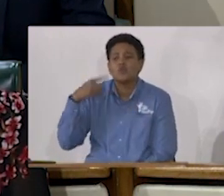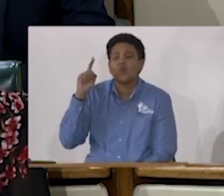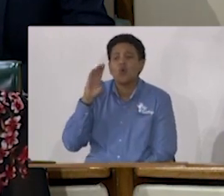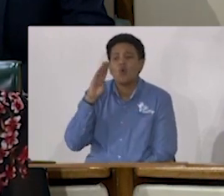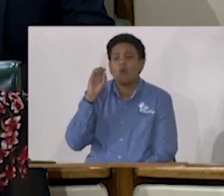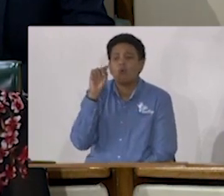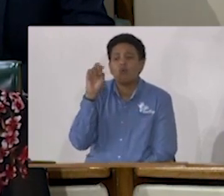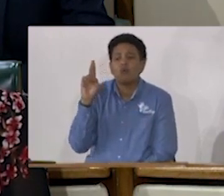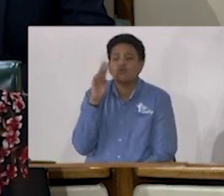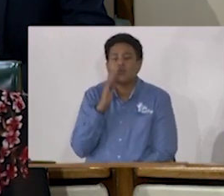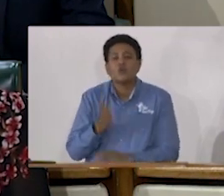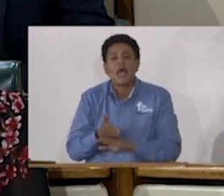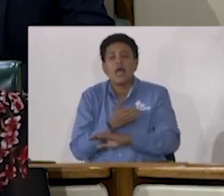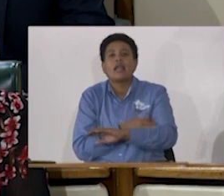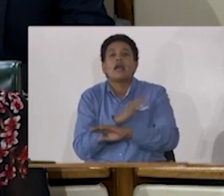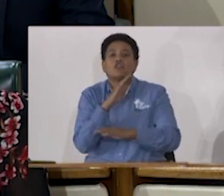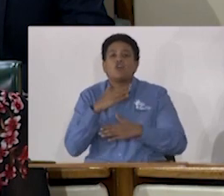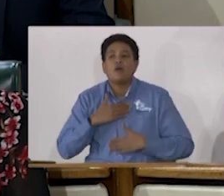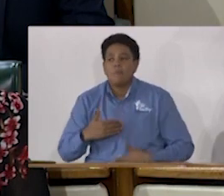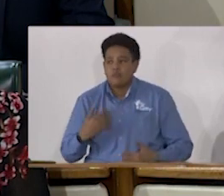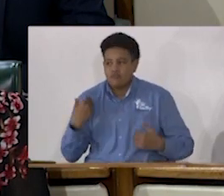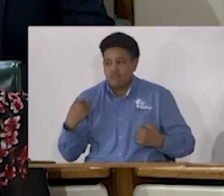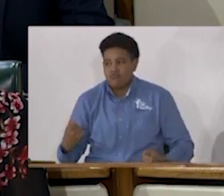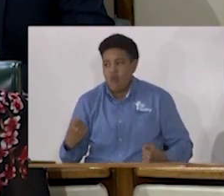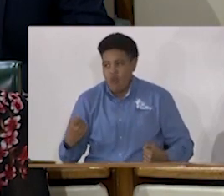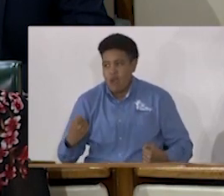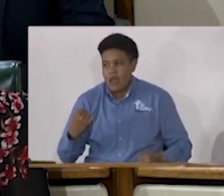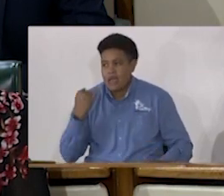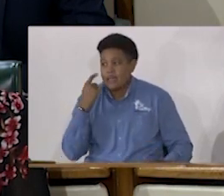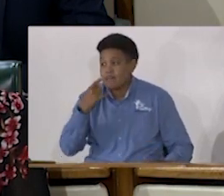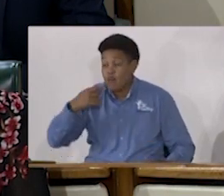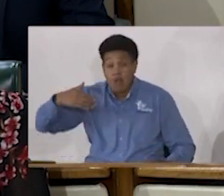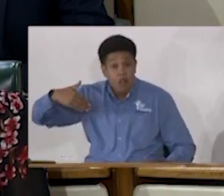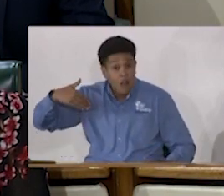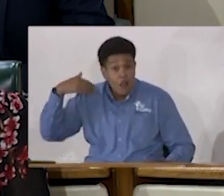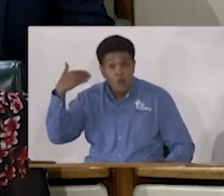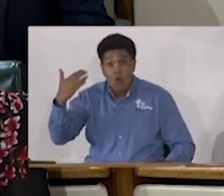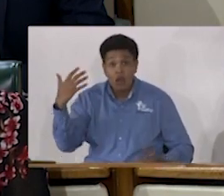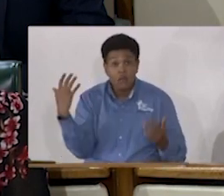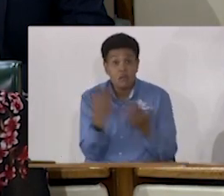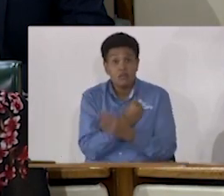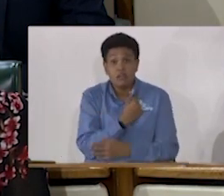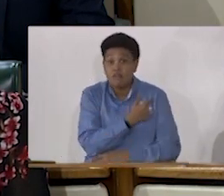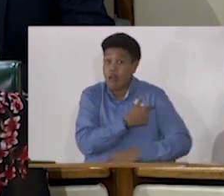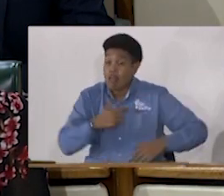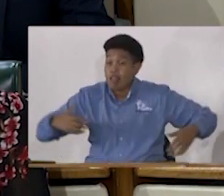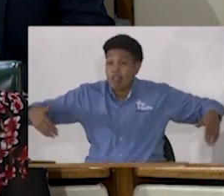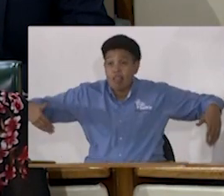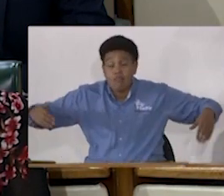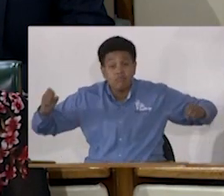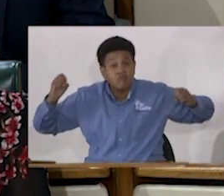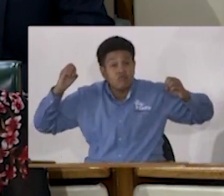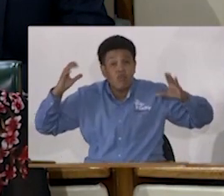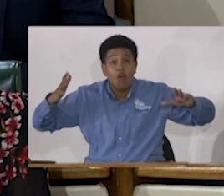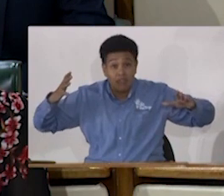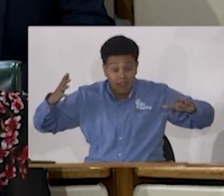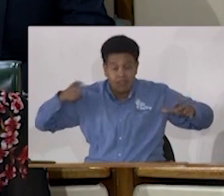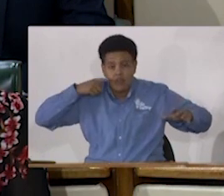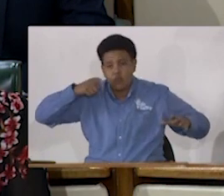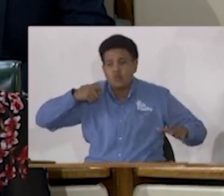to enhance your immunity. And if you did not get vaccinated at all,